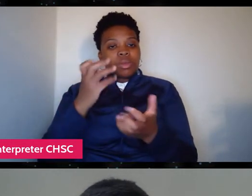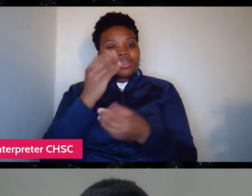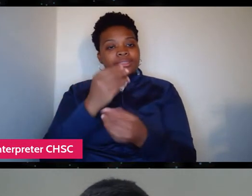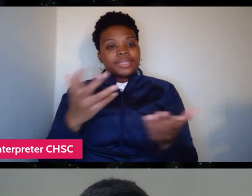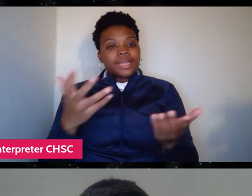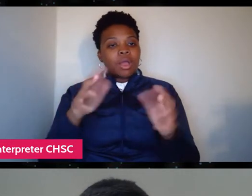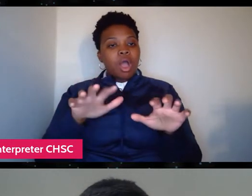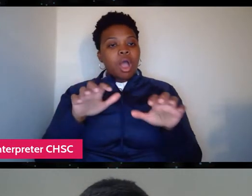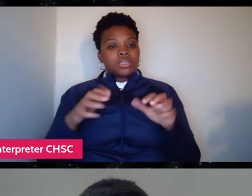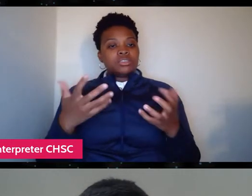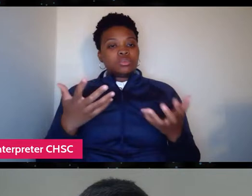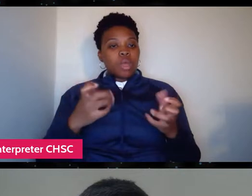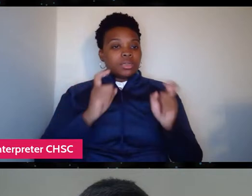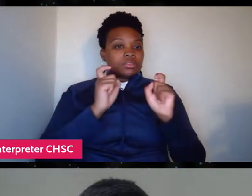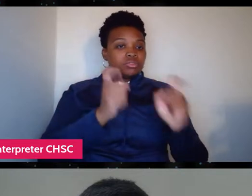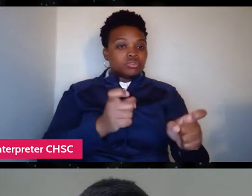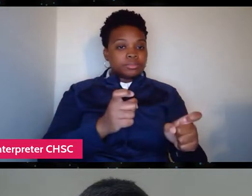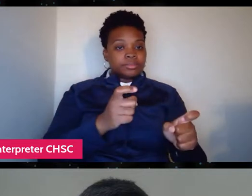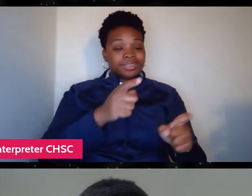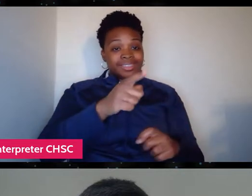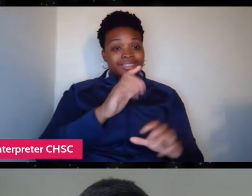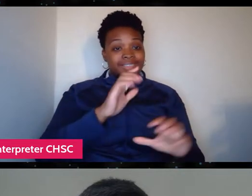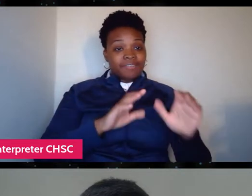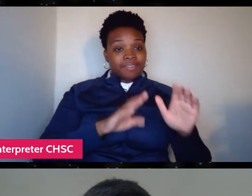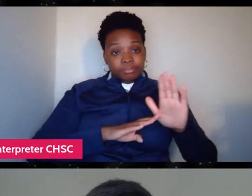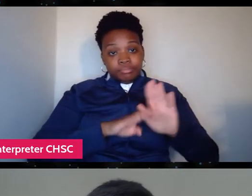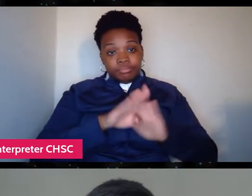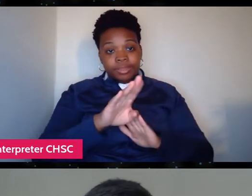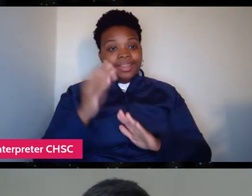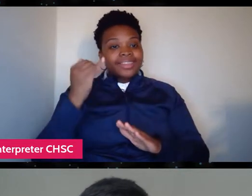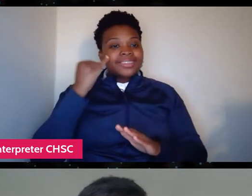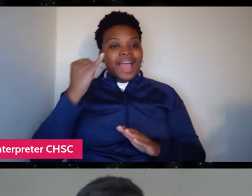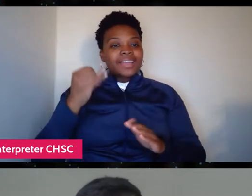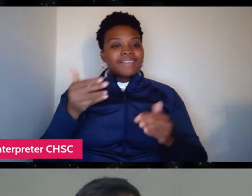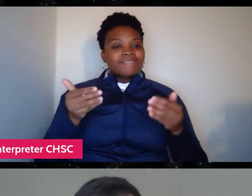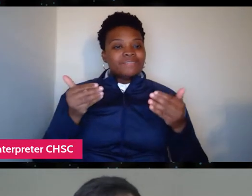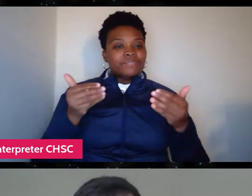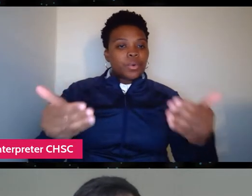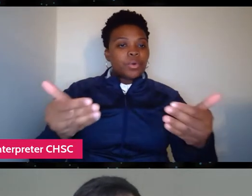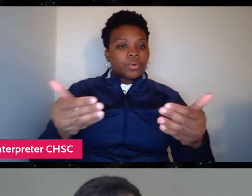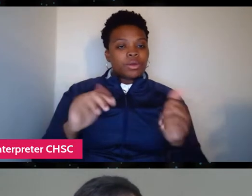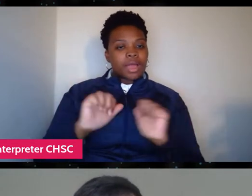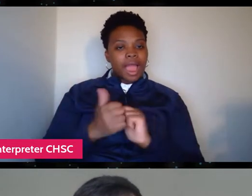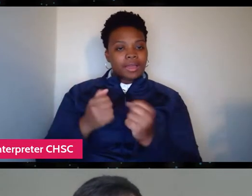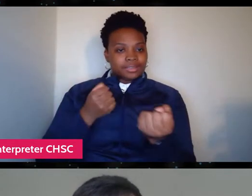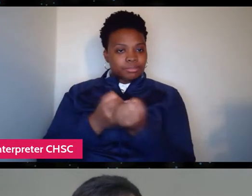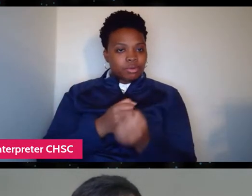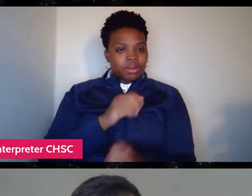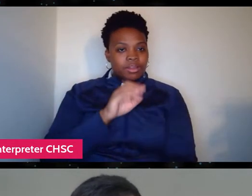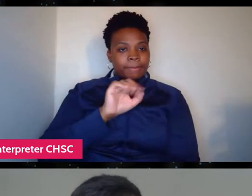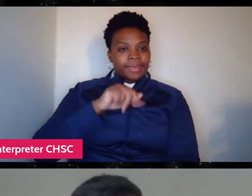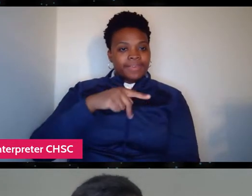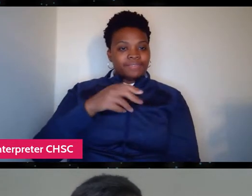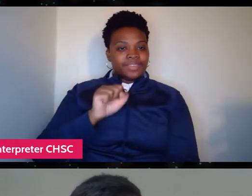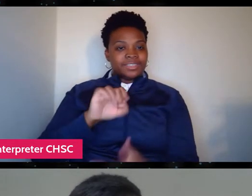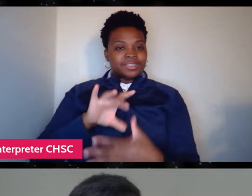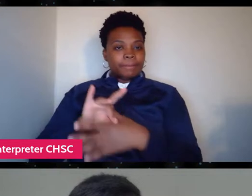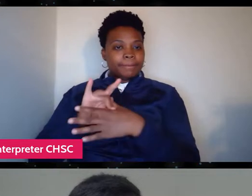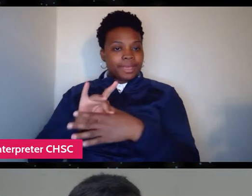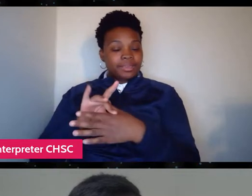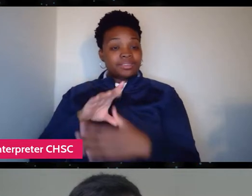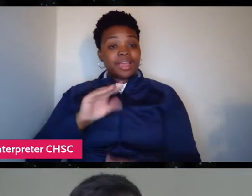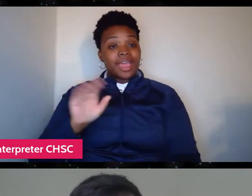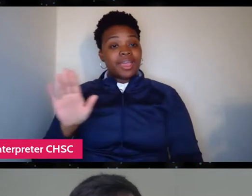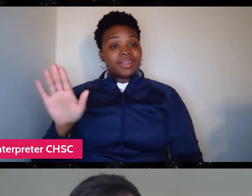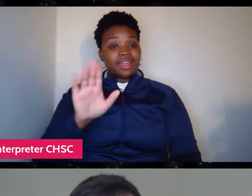to contribute to propelling this conversation, this idea forward? How can they support Memphis Meats and what Memphis Meats stands behind?